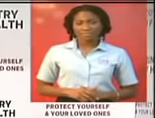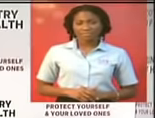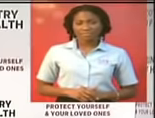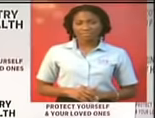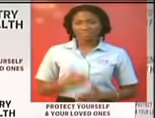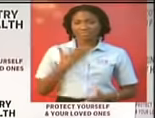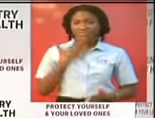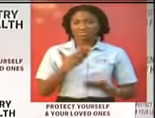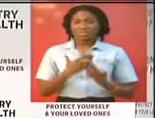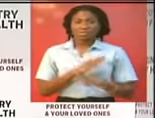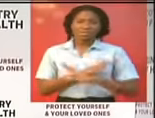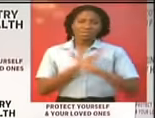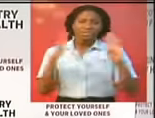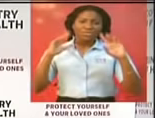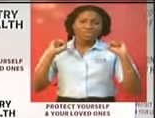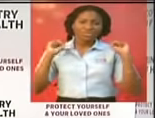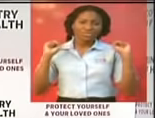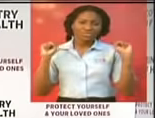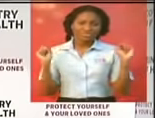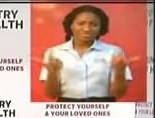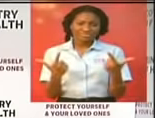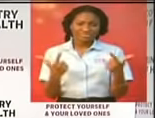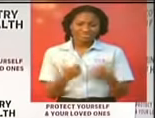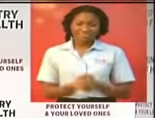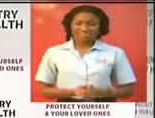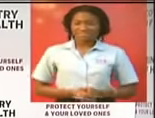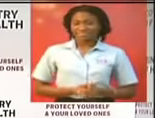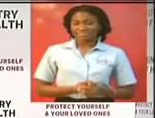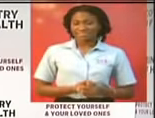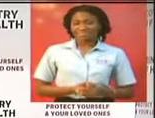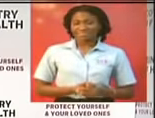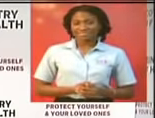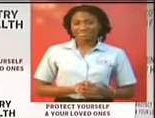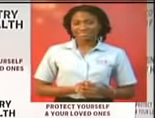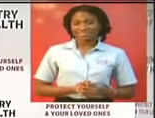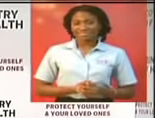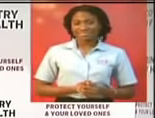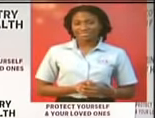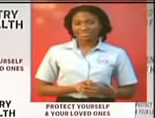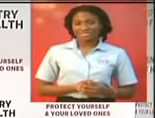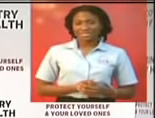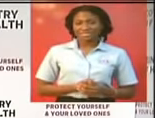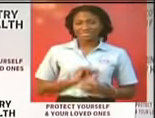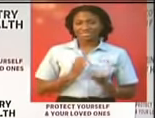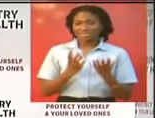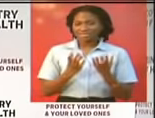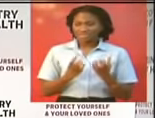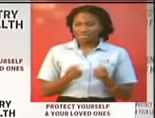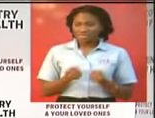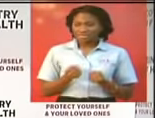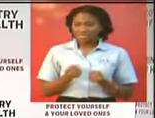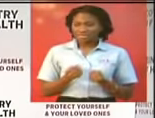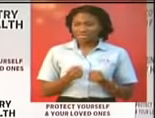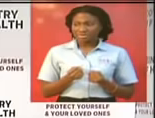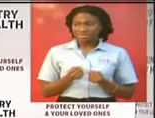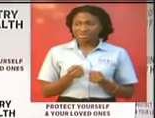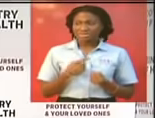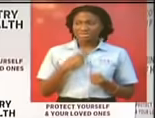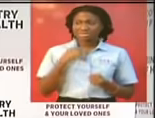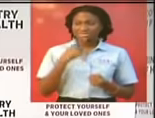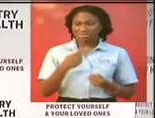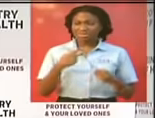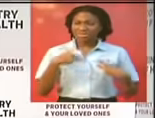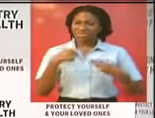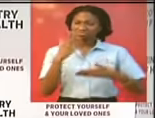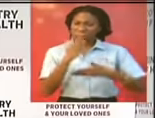Good morning to everyone. I'm Whitfield Turner from I-95.5. Mr. Alexander, we are having some serious audio issues in the